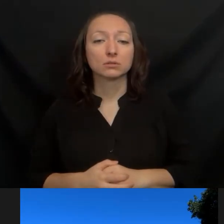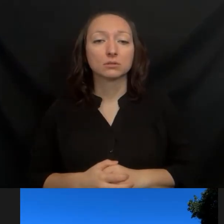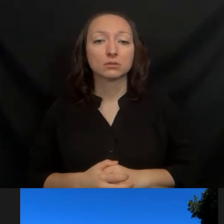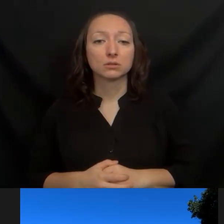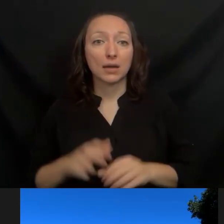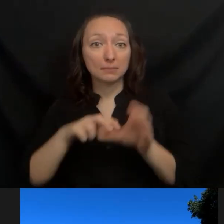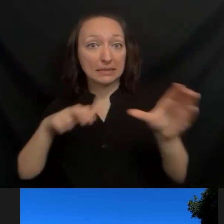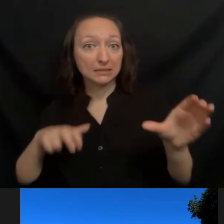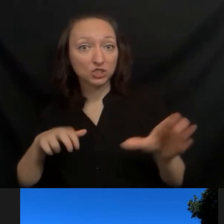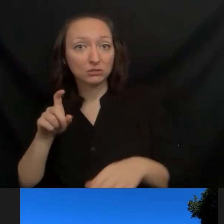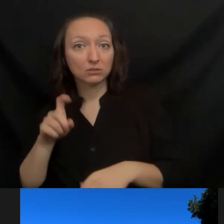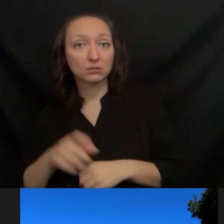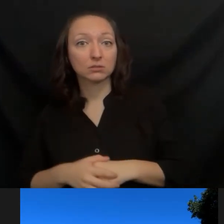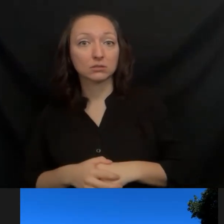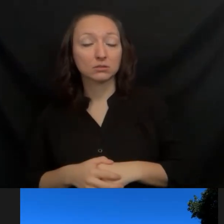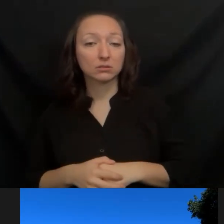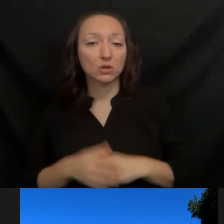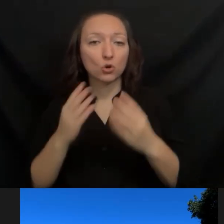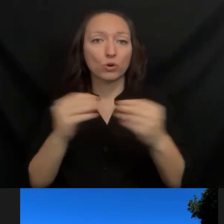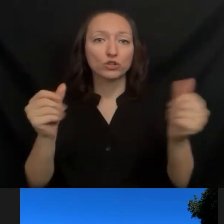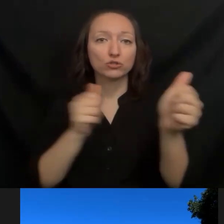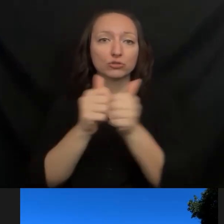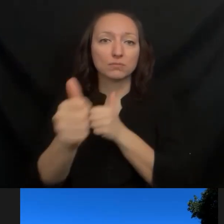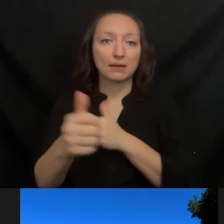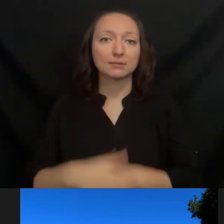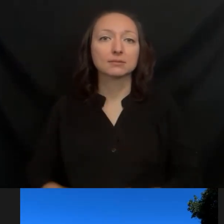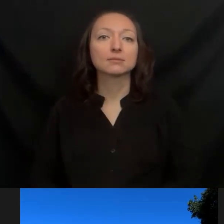Abstentions? Resolution passes.